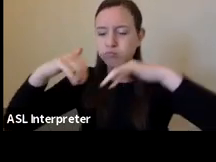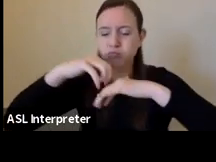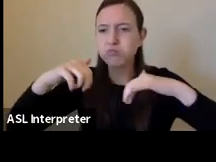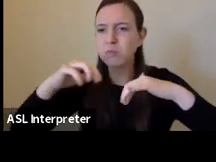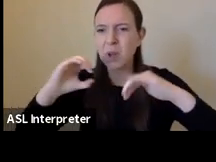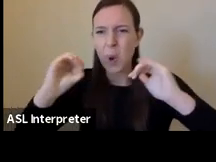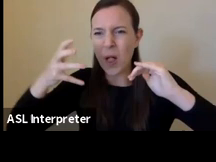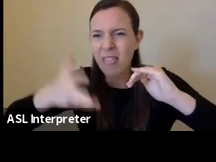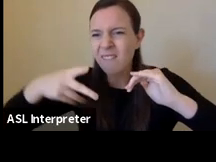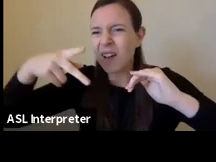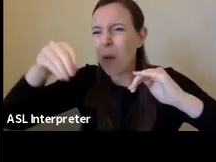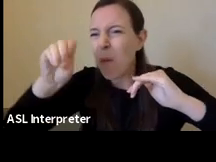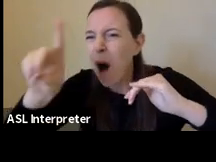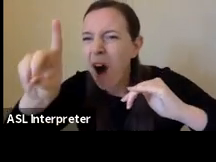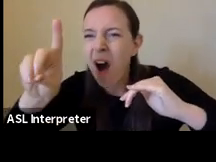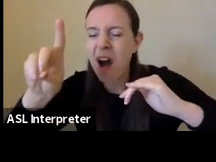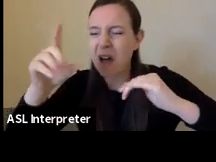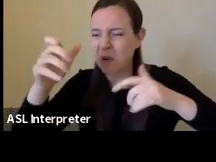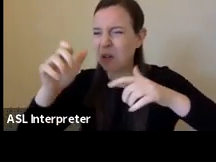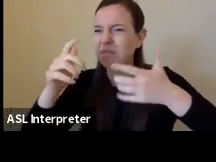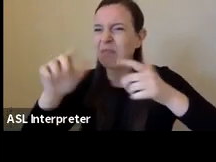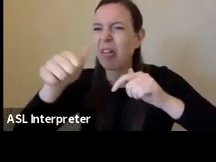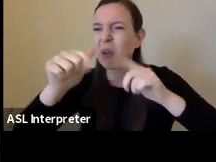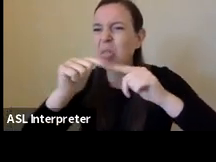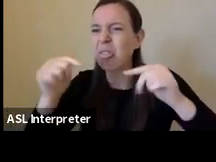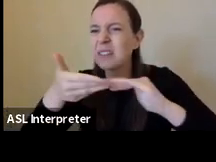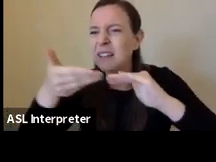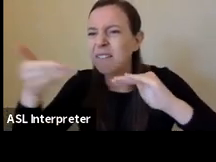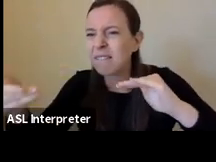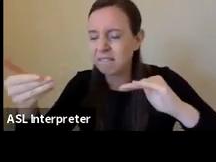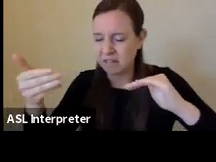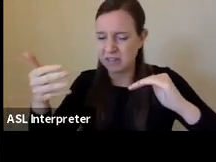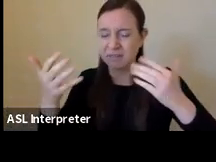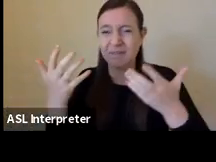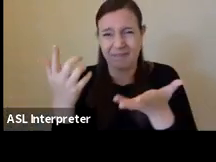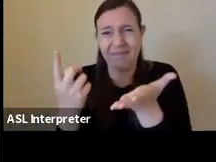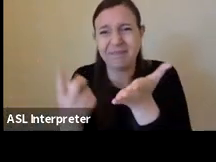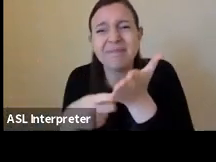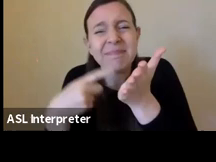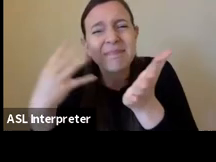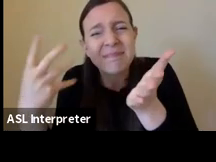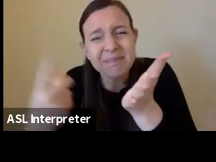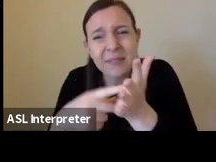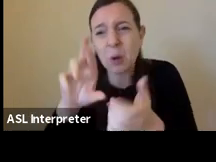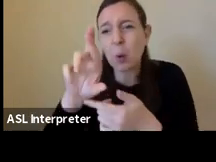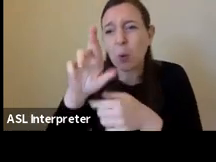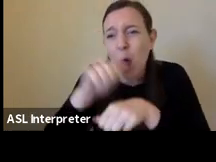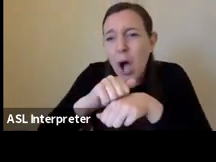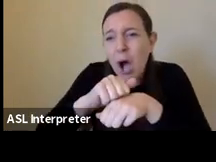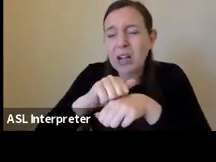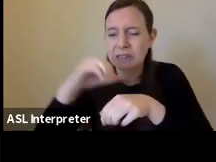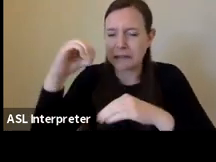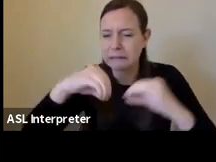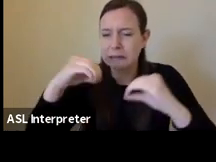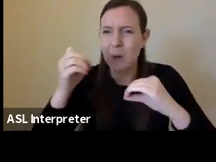pods and there's no other, you know, debris in there that needs to come out. Sometimes you can find rocks in there and, you know, other vegetation in